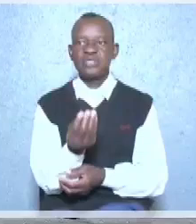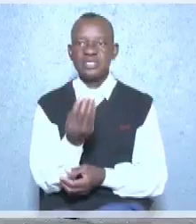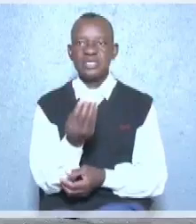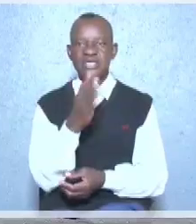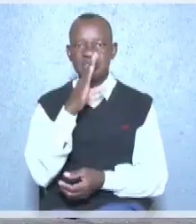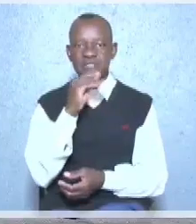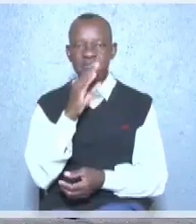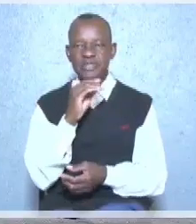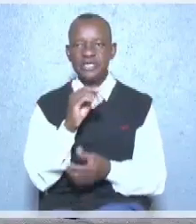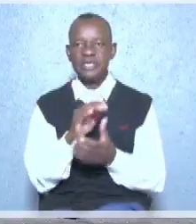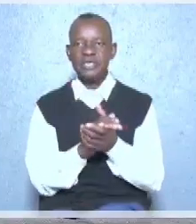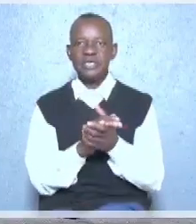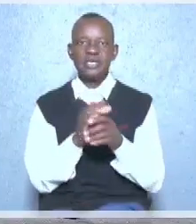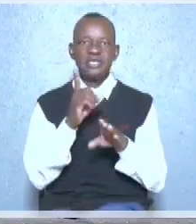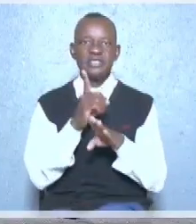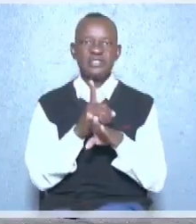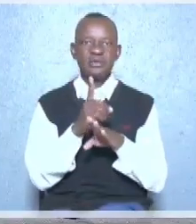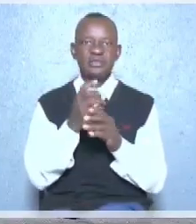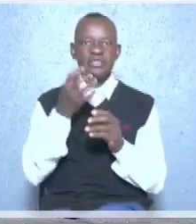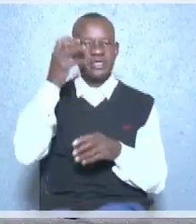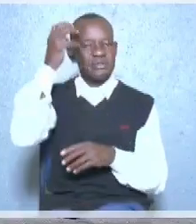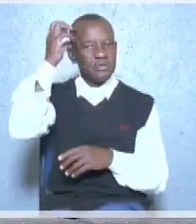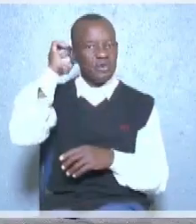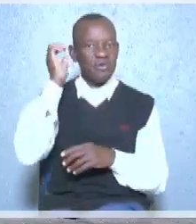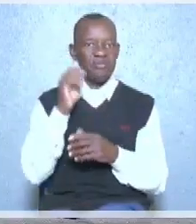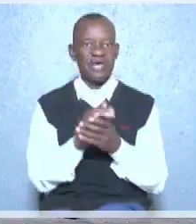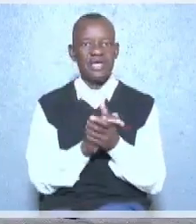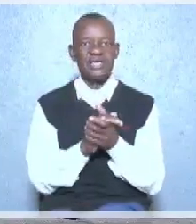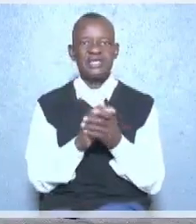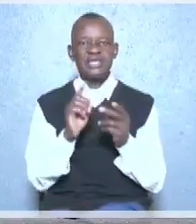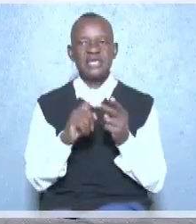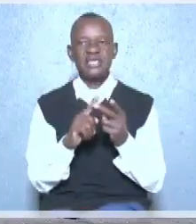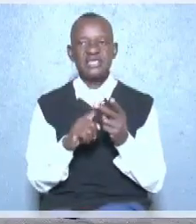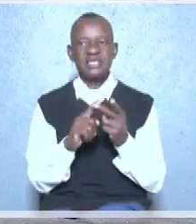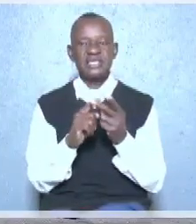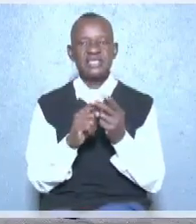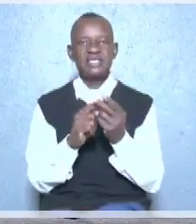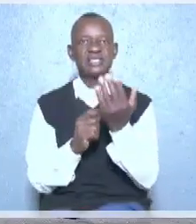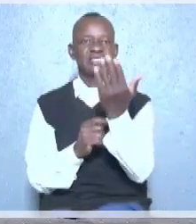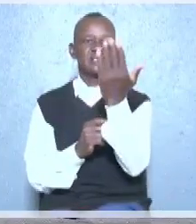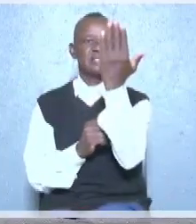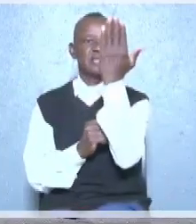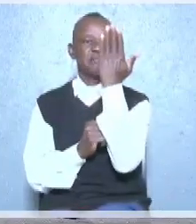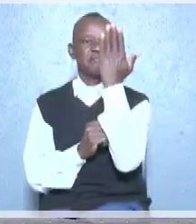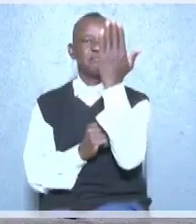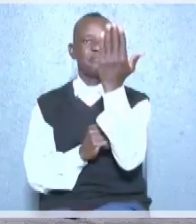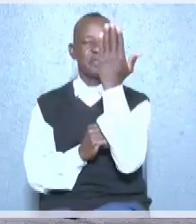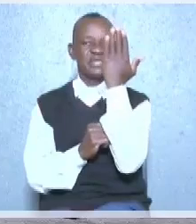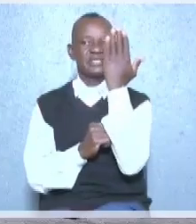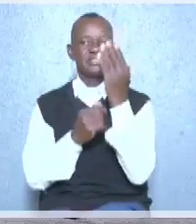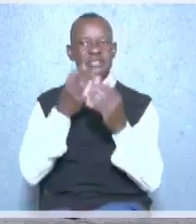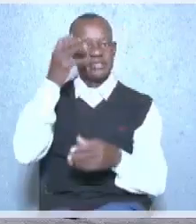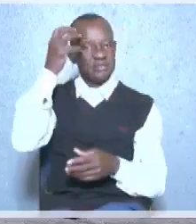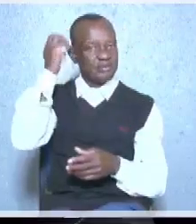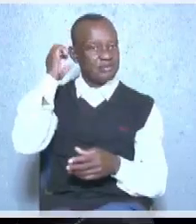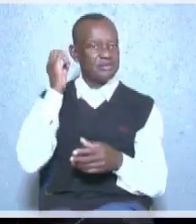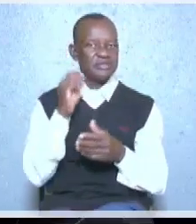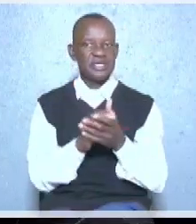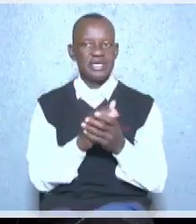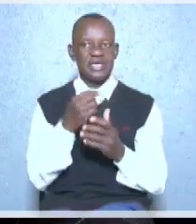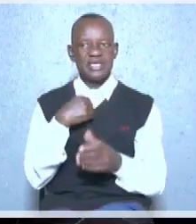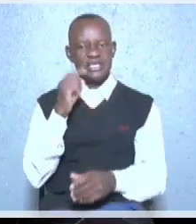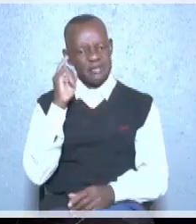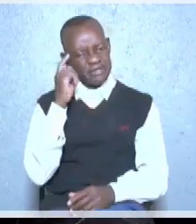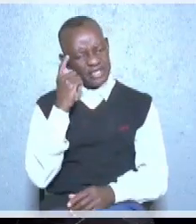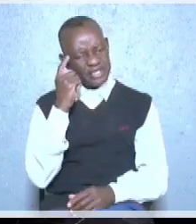picture of him. Now, the question is this child speaking from what they heard from the teacher? Did he